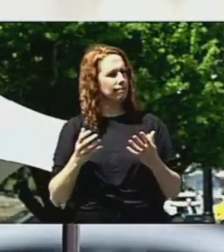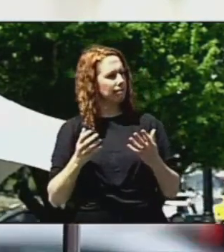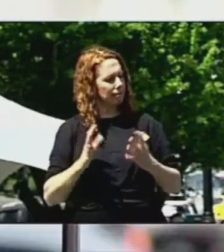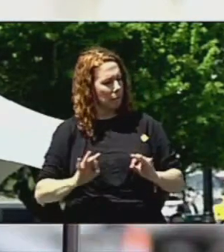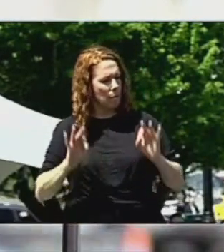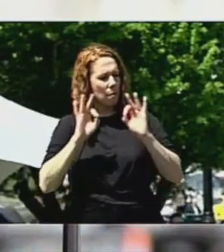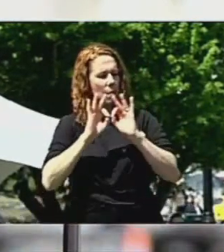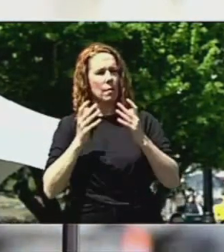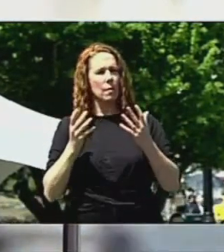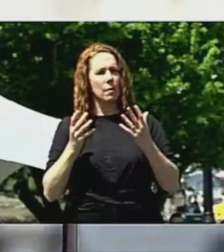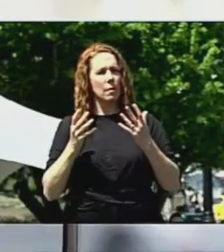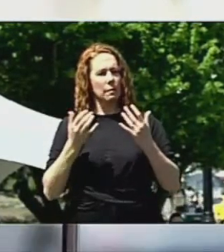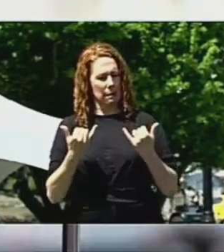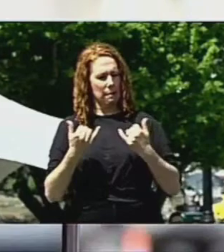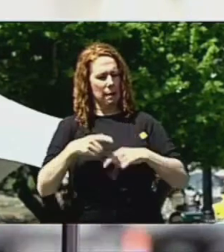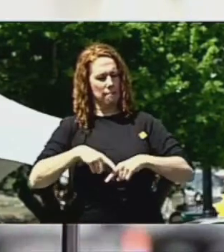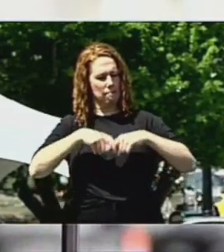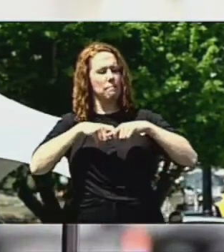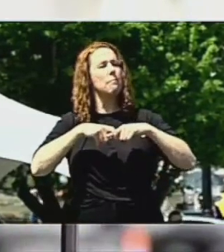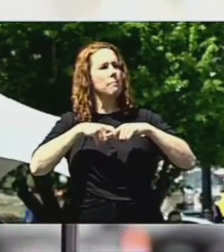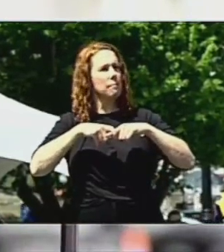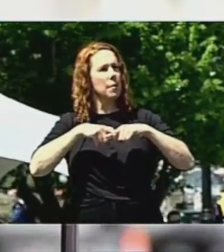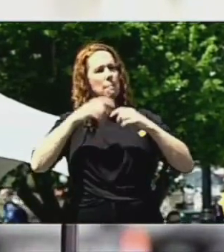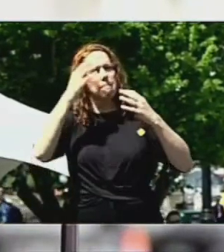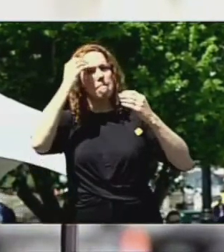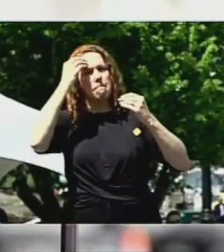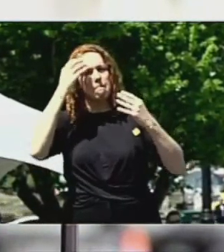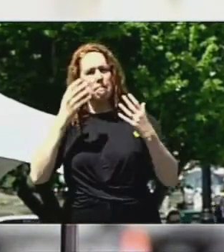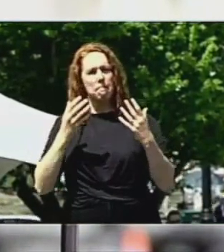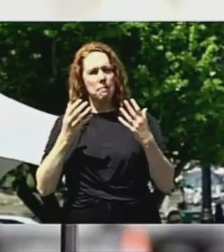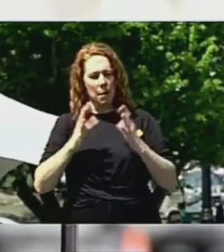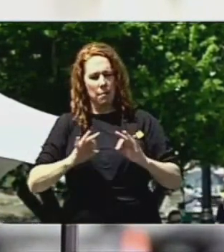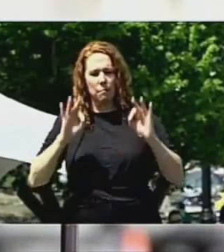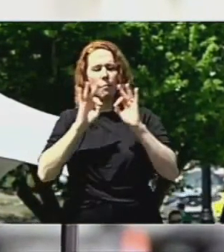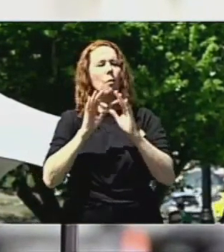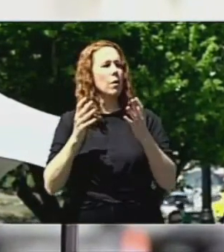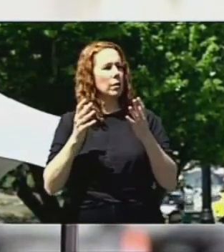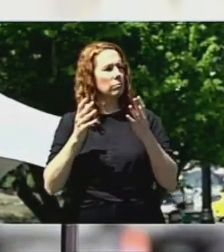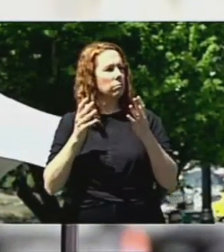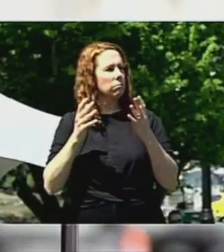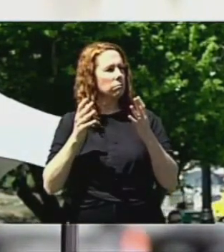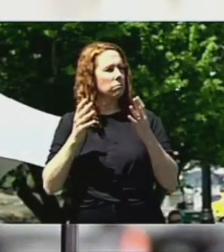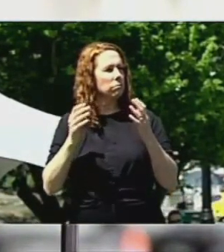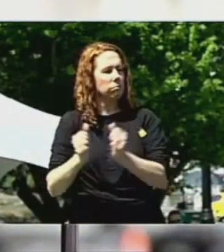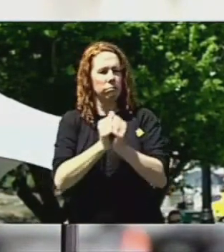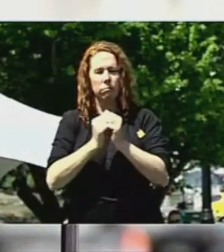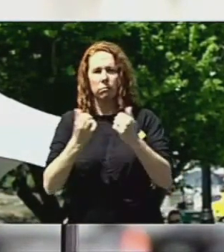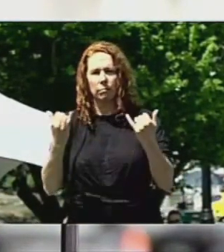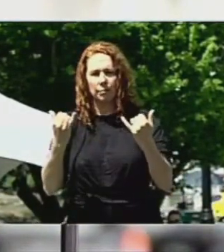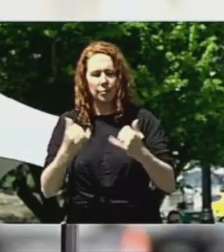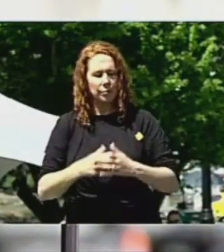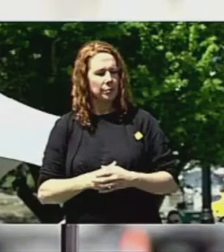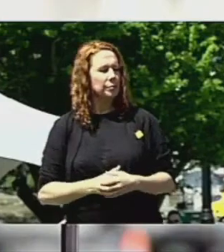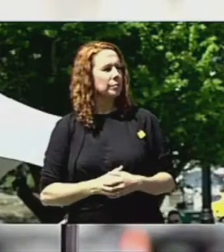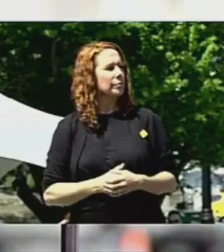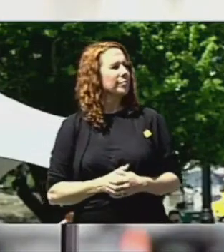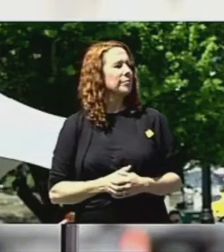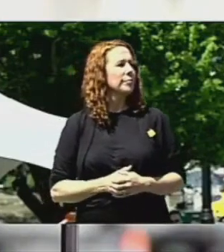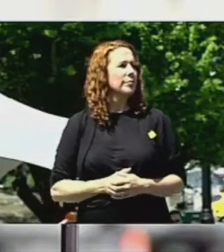our time out today to help address. So with that, I'd like